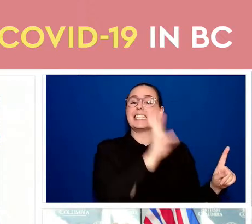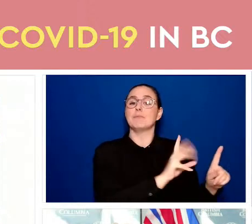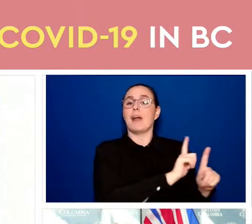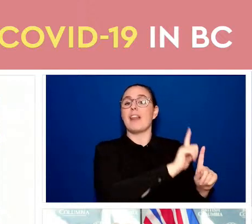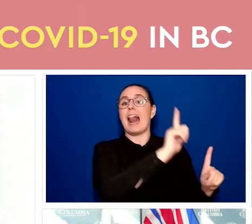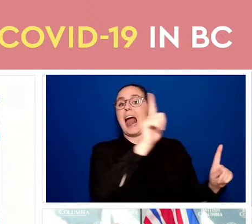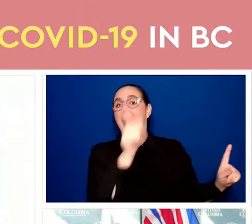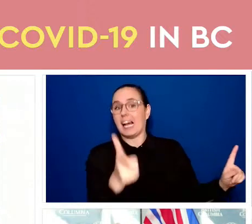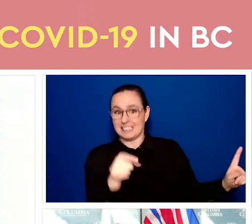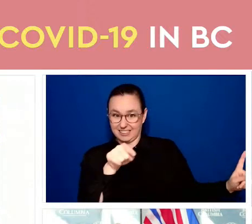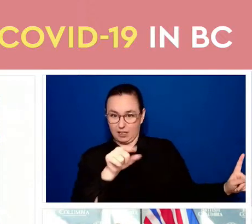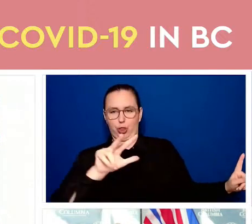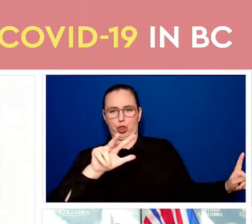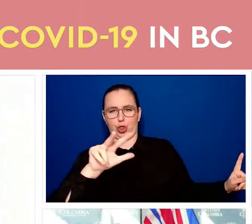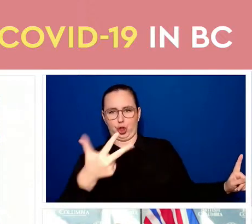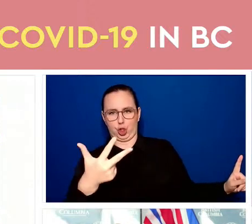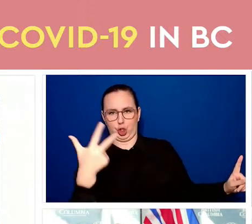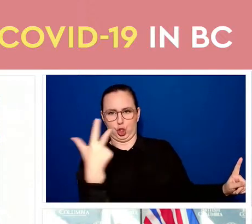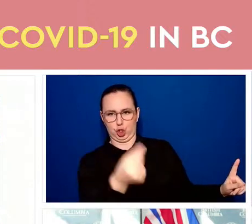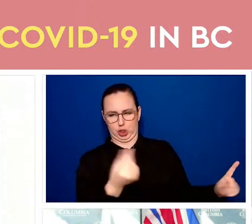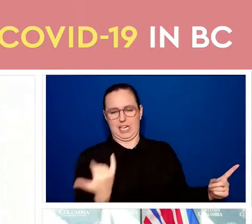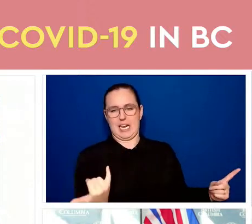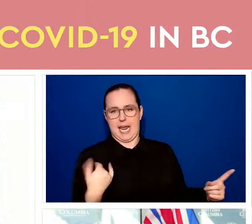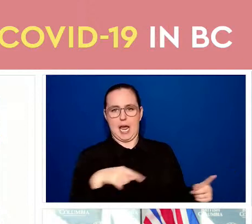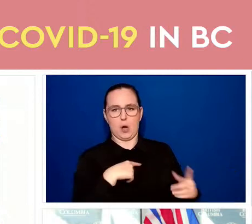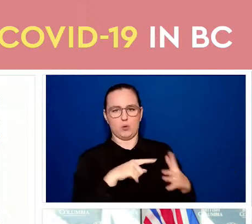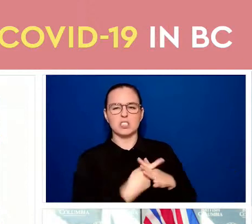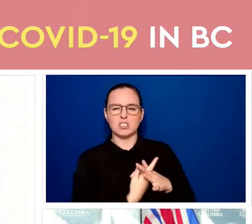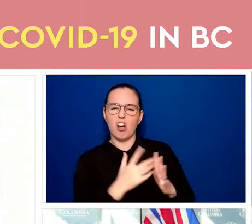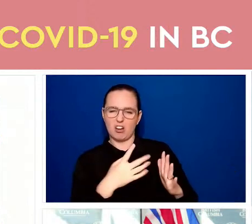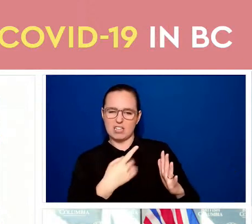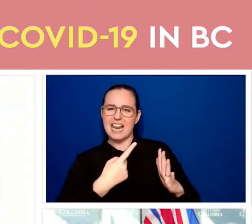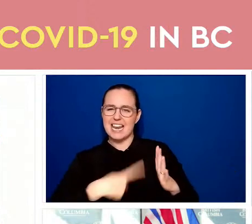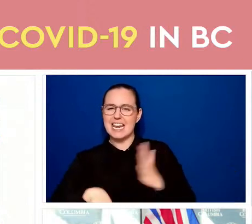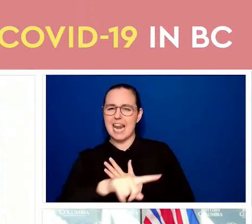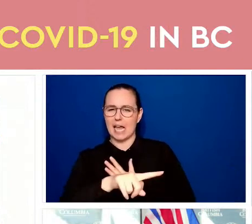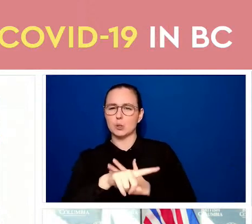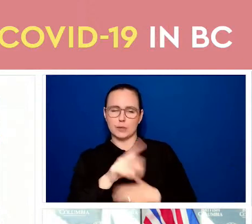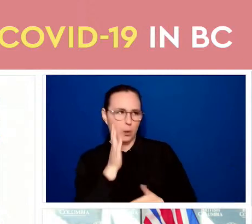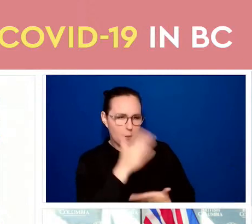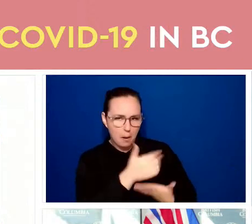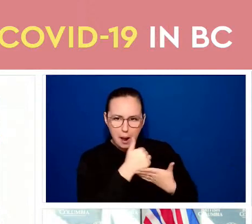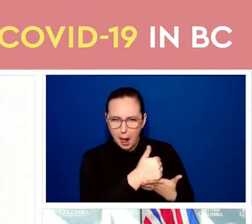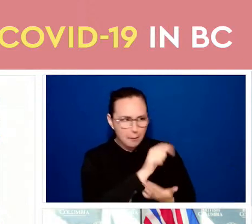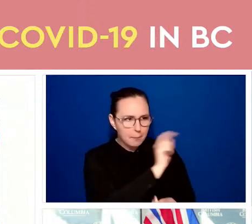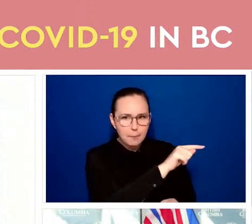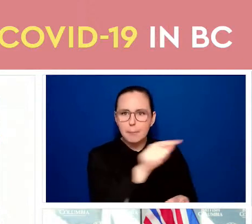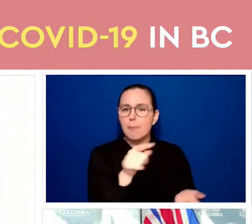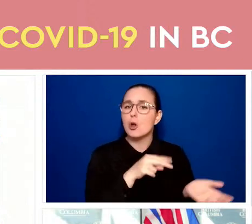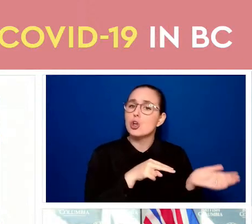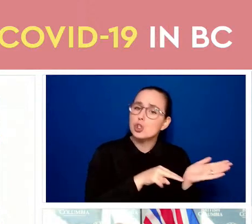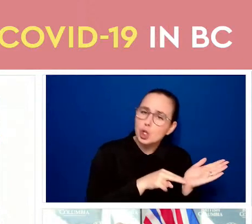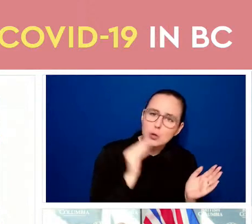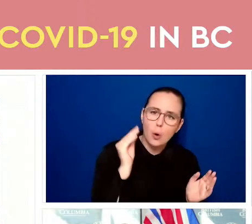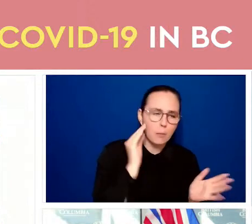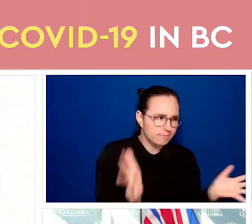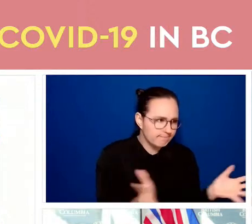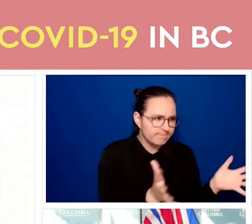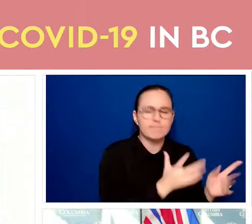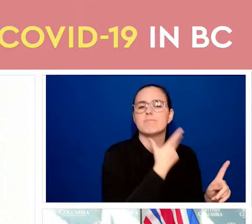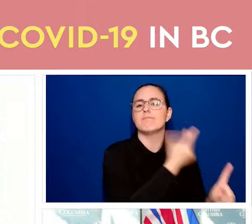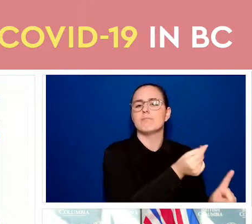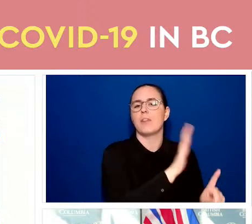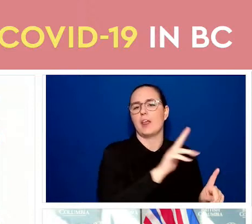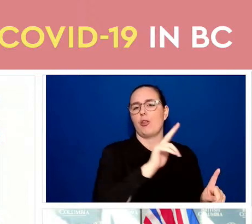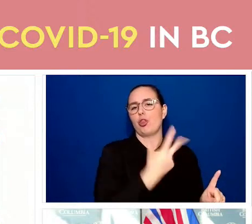week, we will be providing a booster dose for residents of long-term care and assisted living. We know that our seniors and elders have carried a heavy burden,